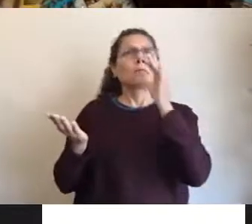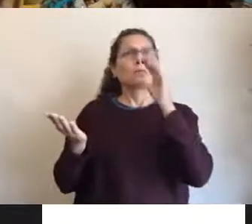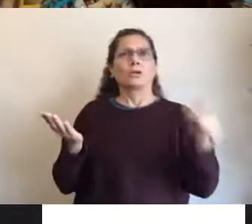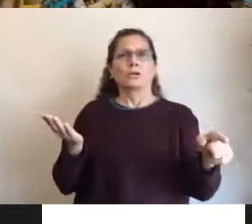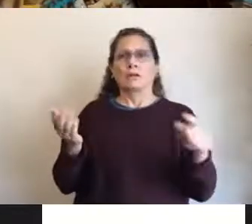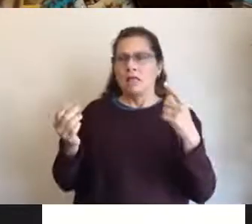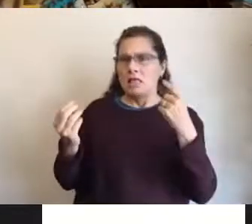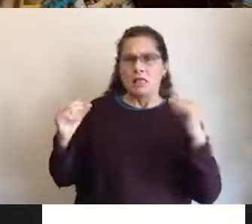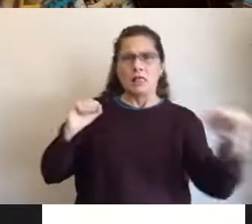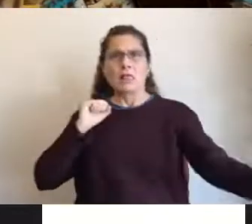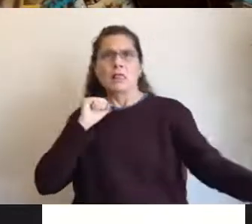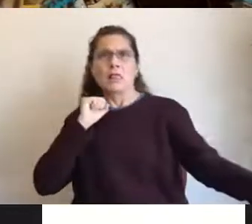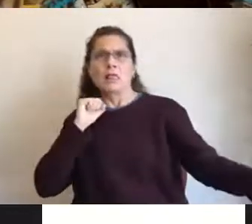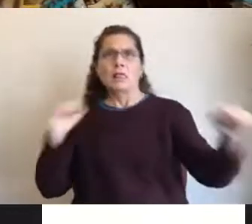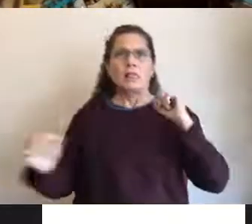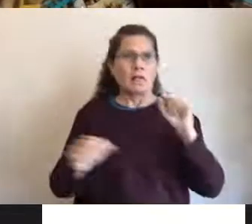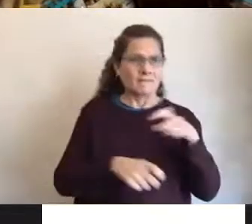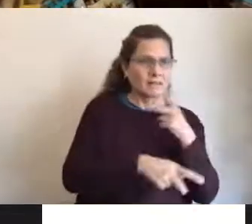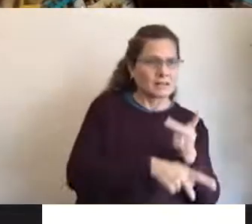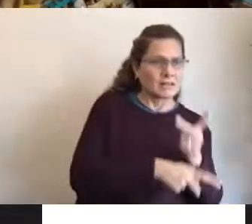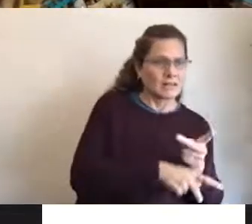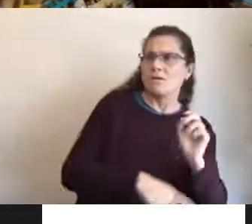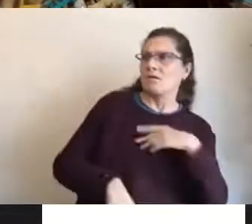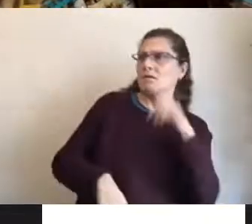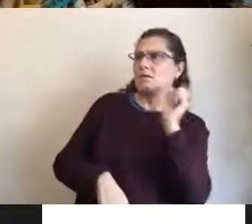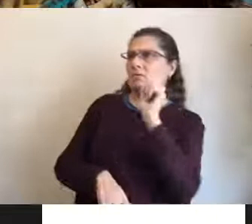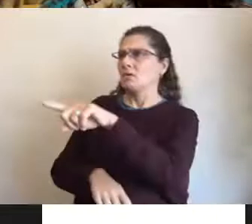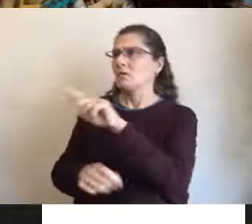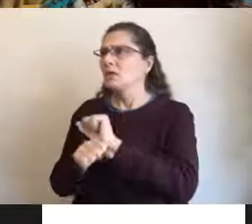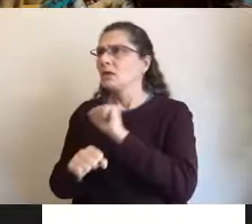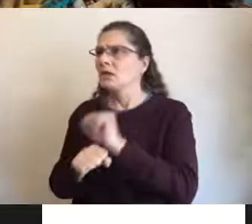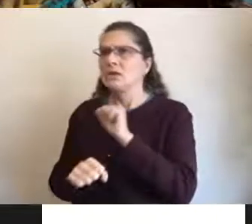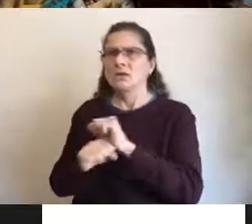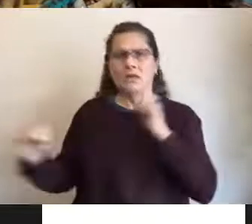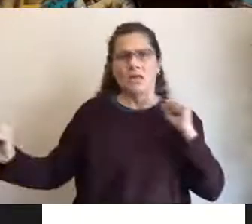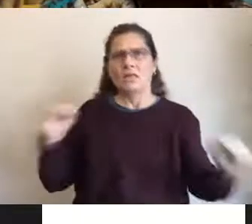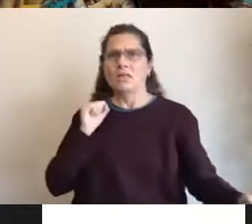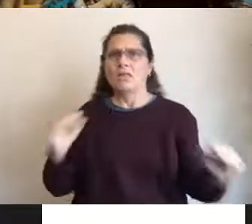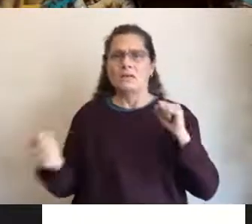real world issues that we're grappling with right now. But we also realize